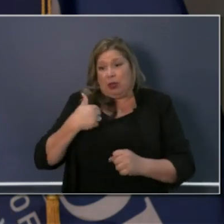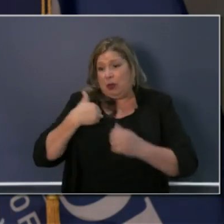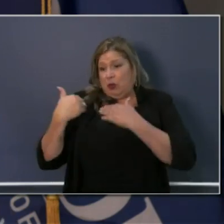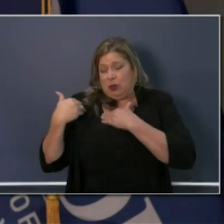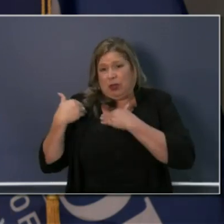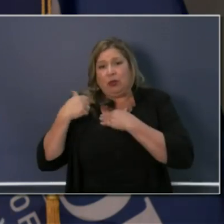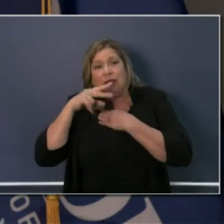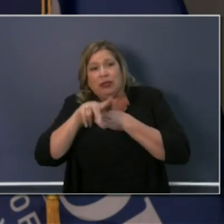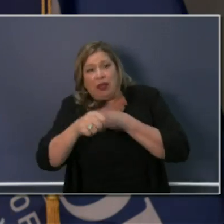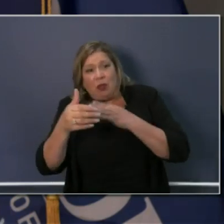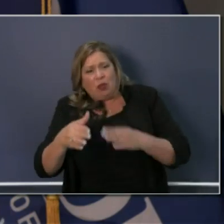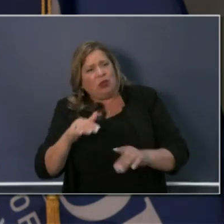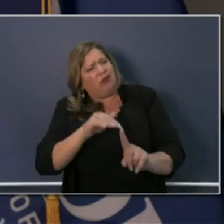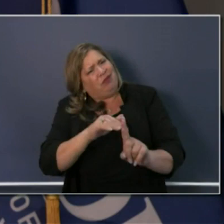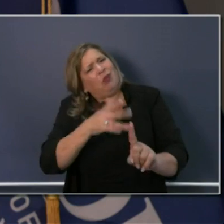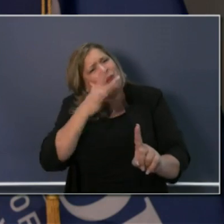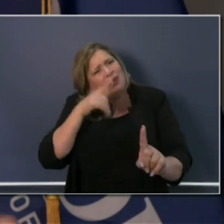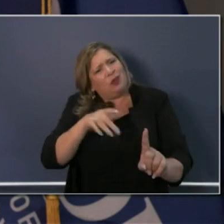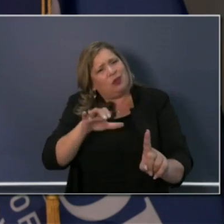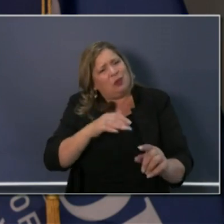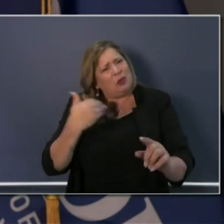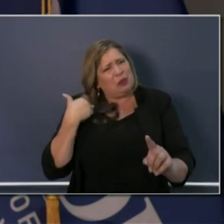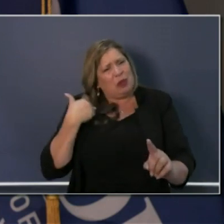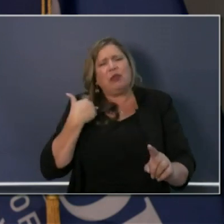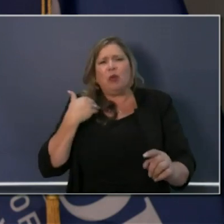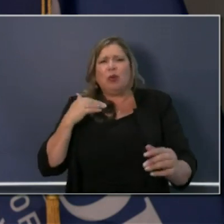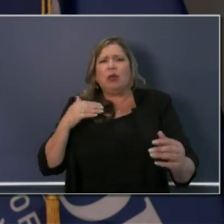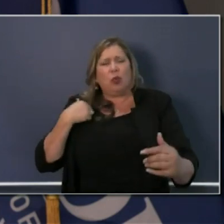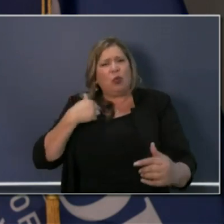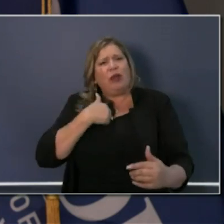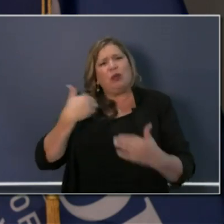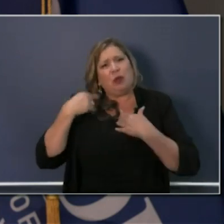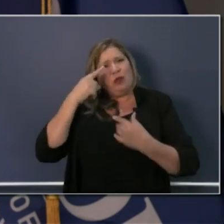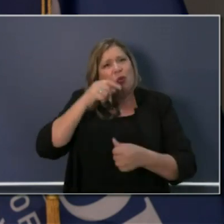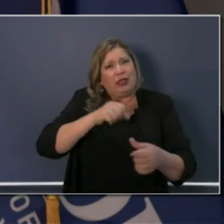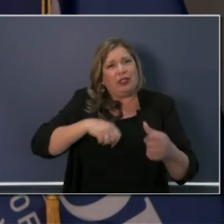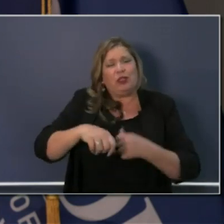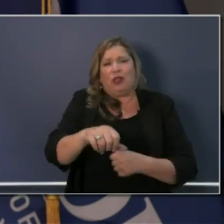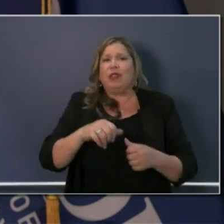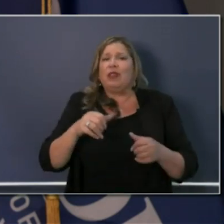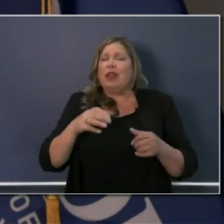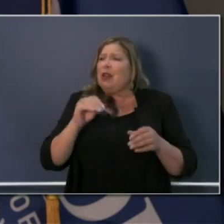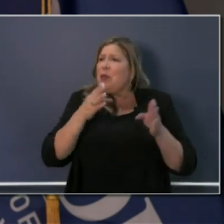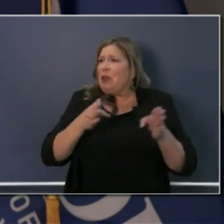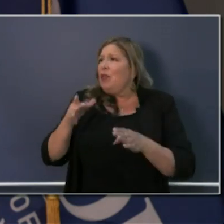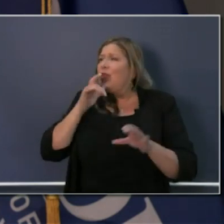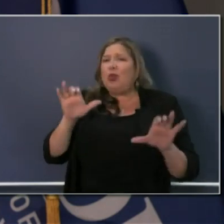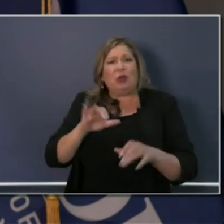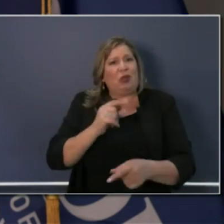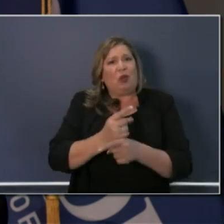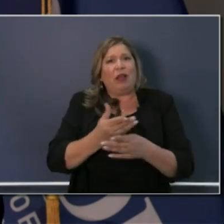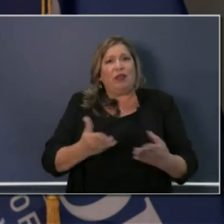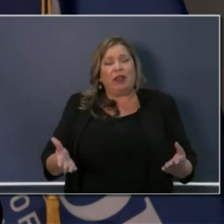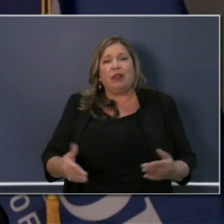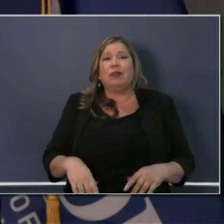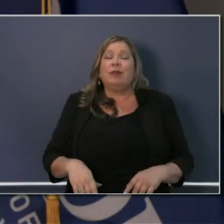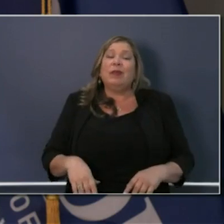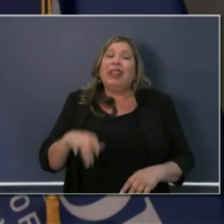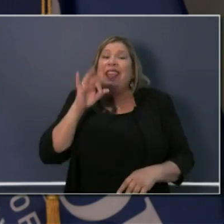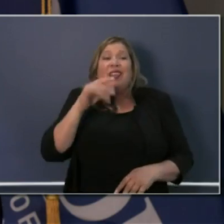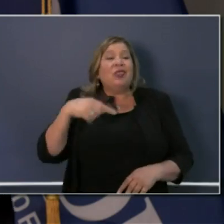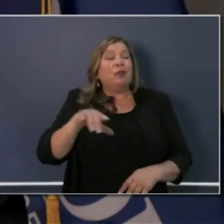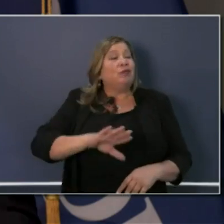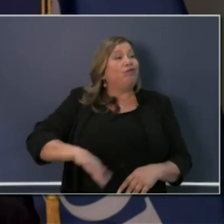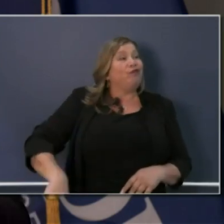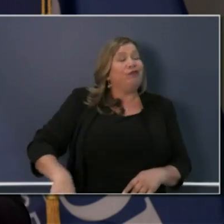happening in all of these states where we put out a directive and people are doing, by and large, the right thing. And if they're not doing the right thing, we have licensing